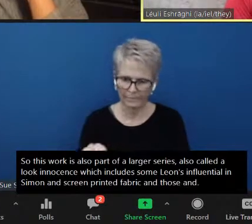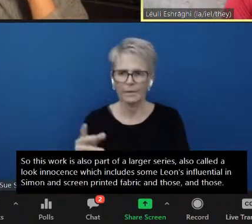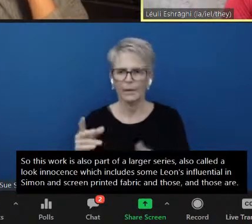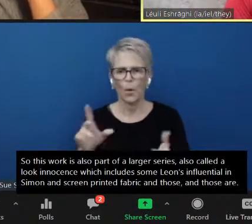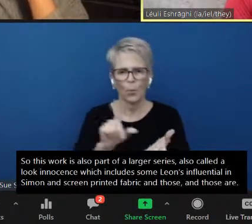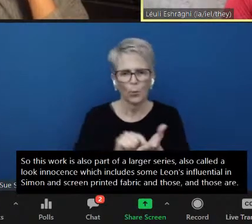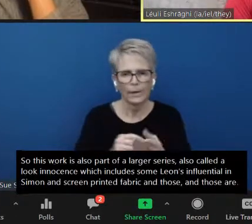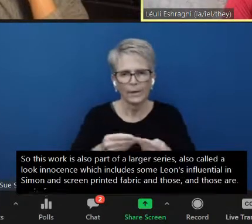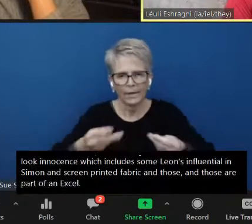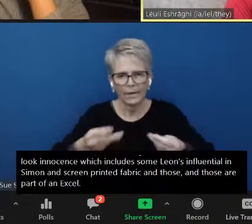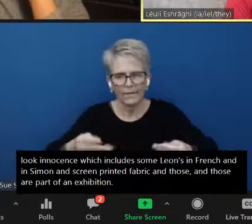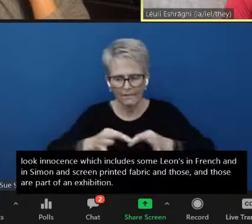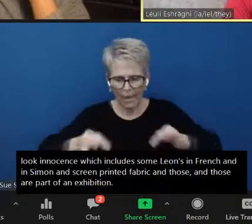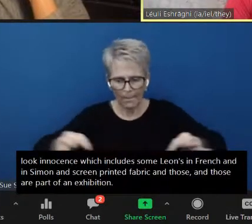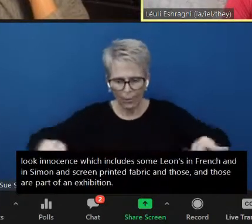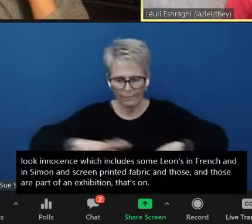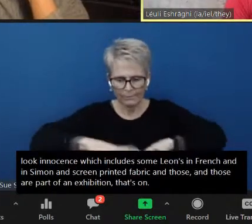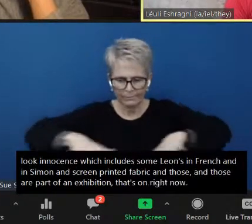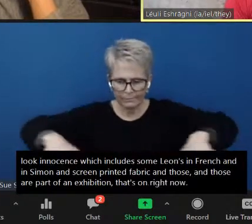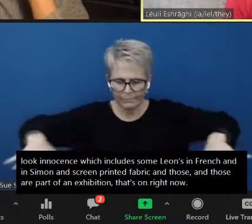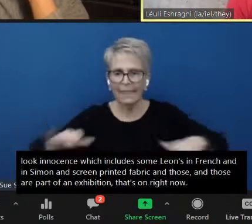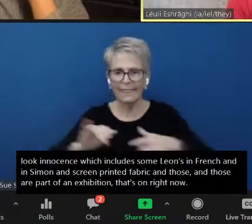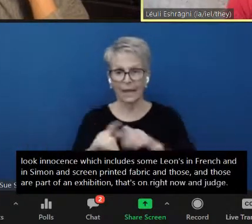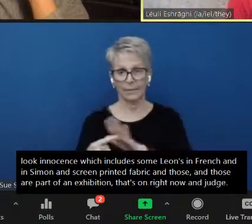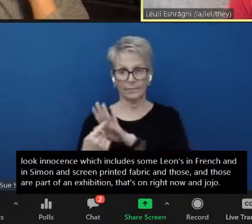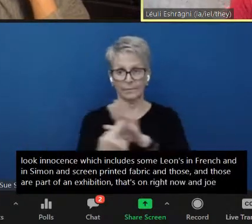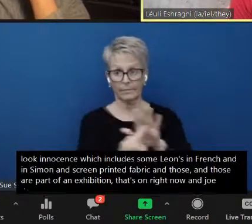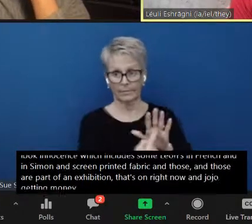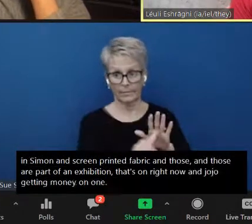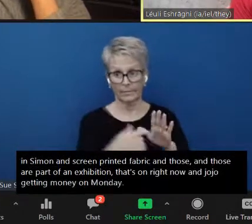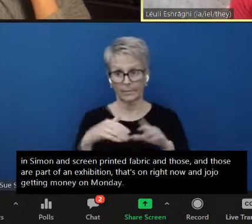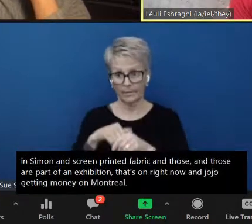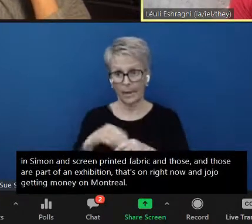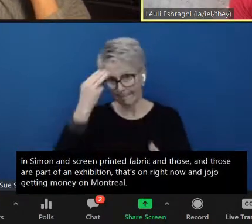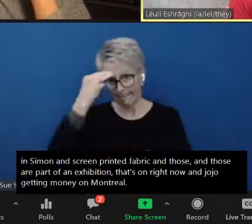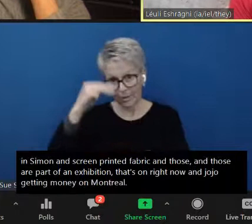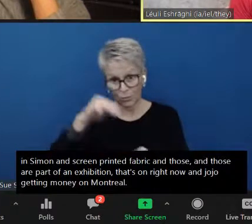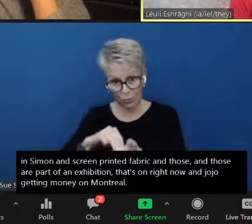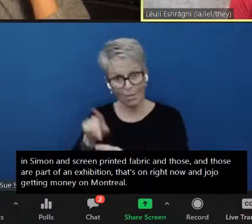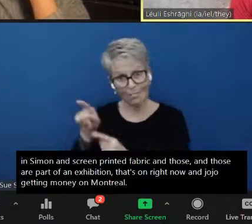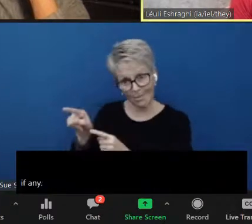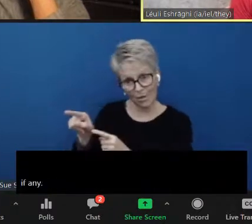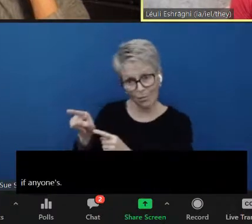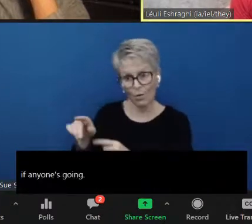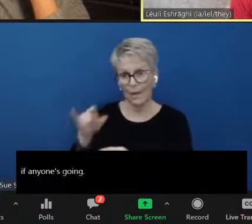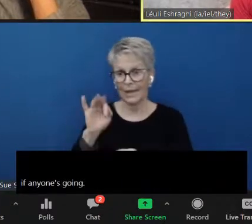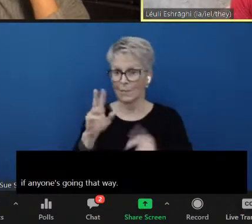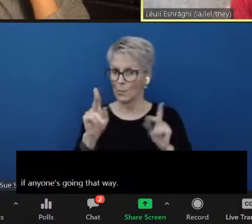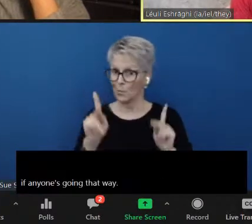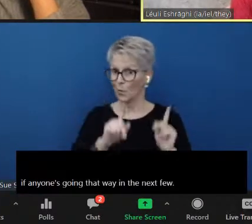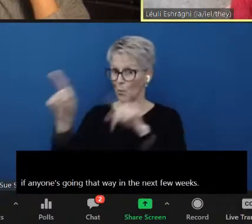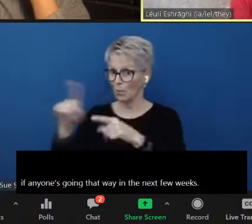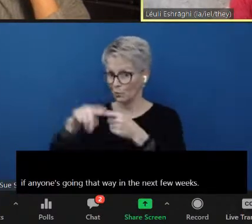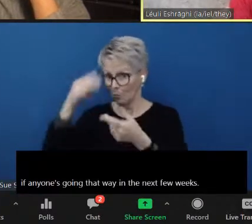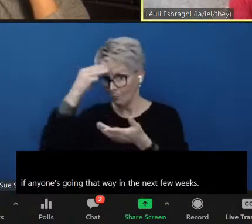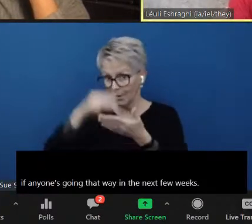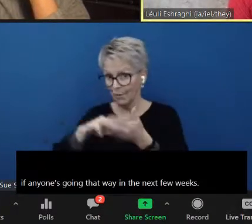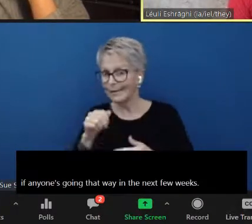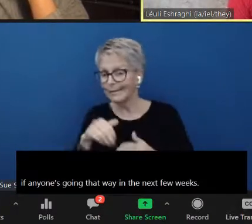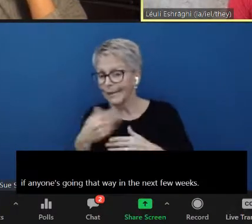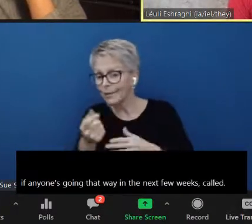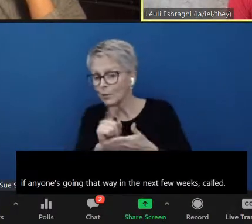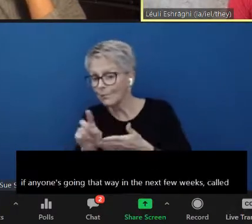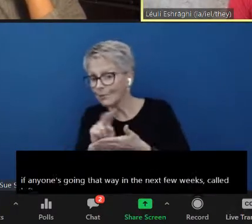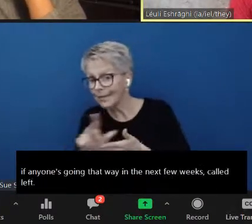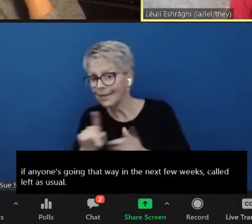those are part of an exhibition that's on right now in Georgia and Munyang, Montreal, if anyone's going that way in the next few weeks,